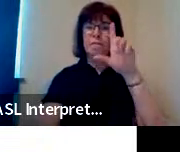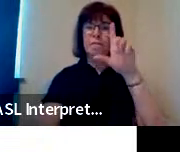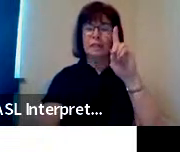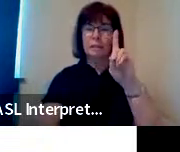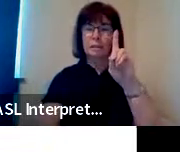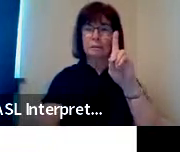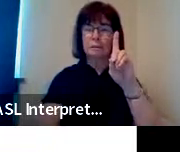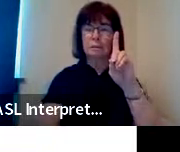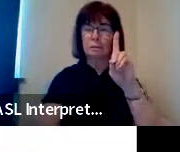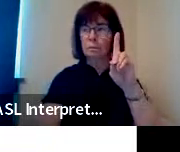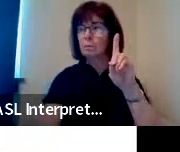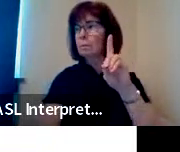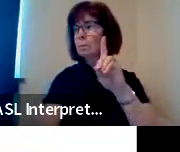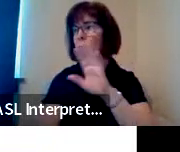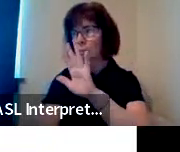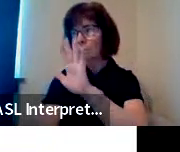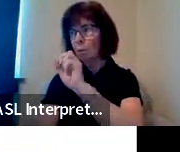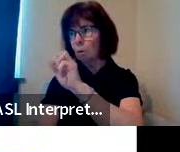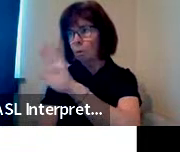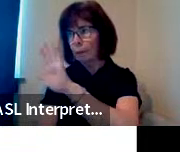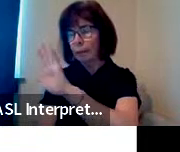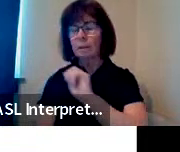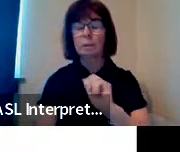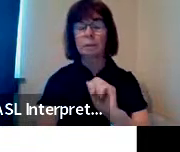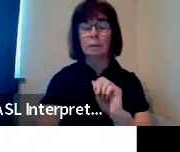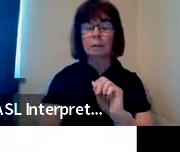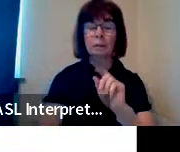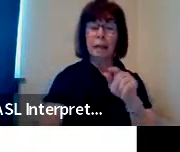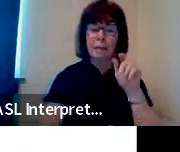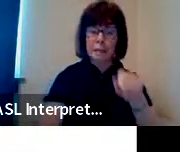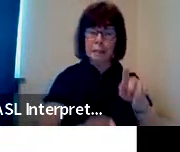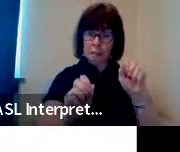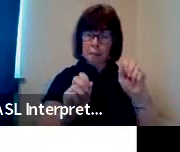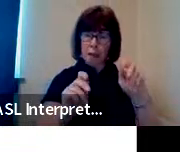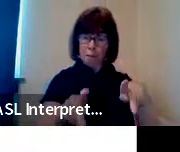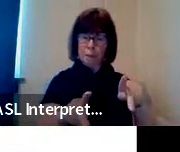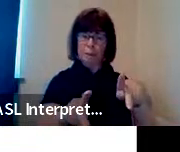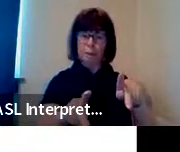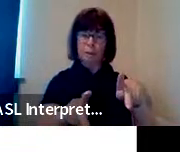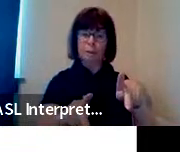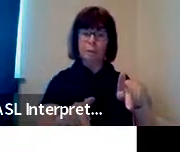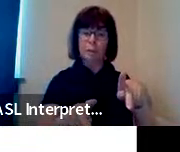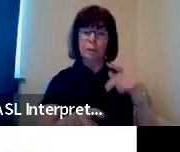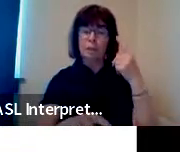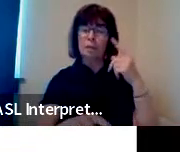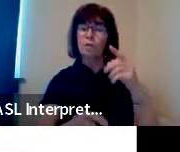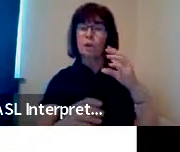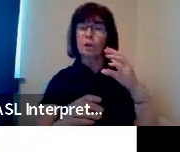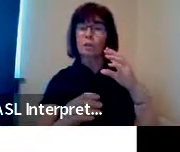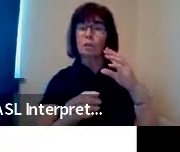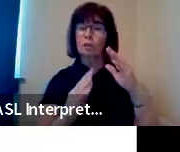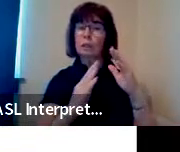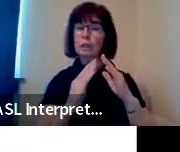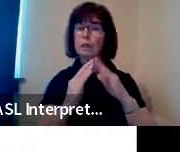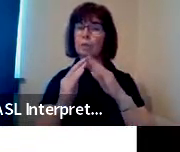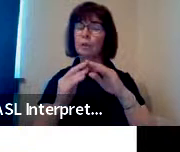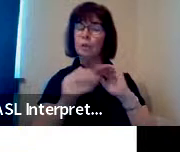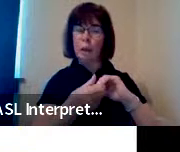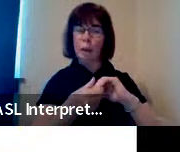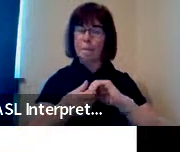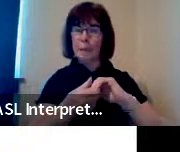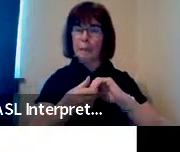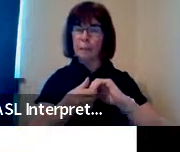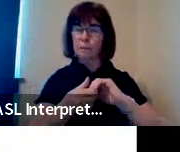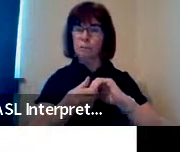Oh, yeah. So this is the opportunity for community partners to